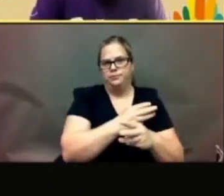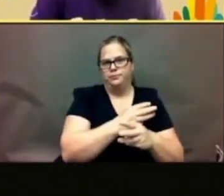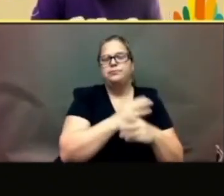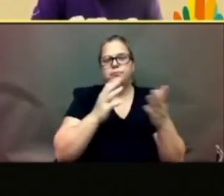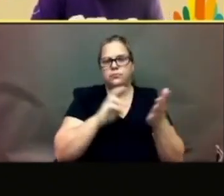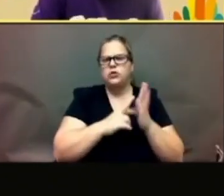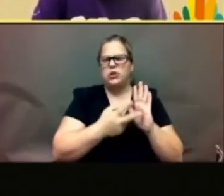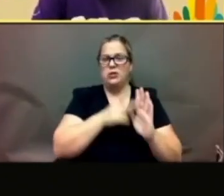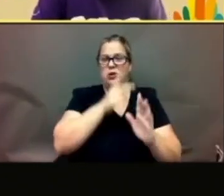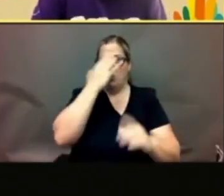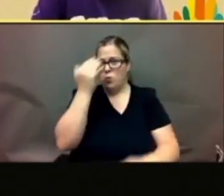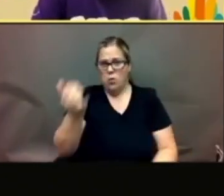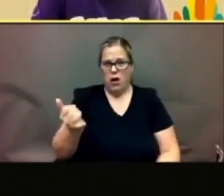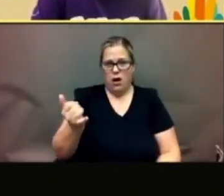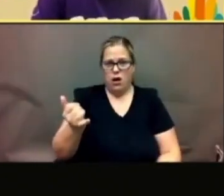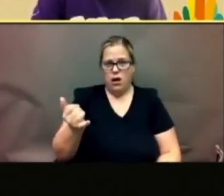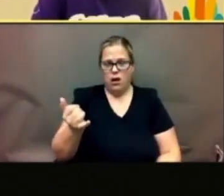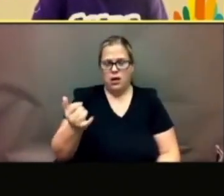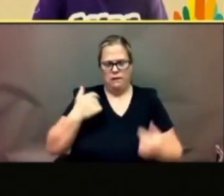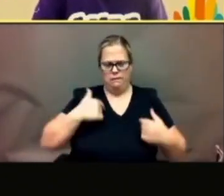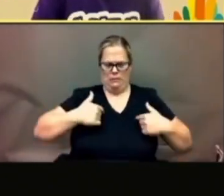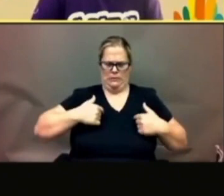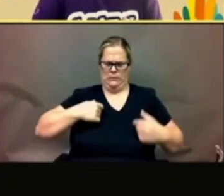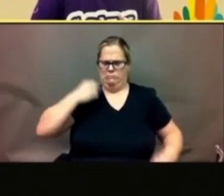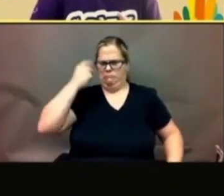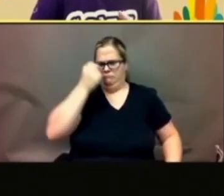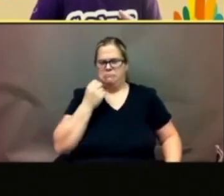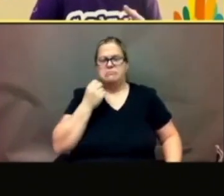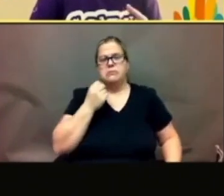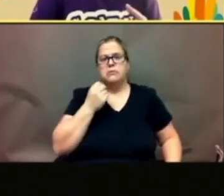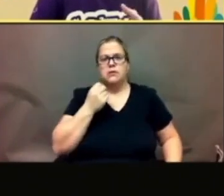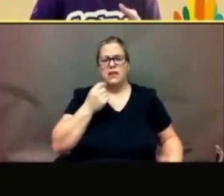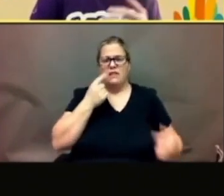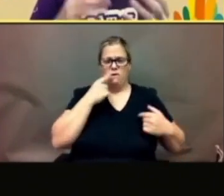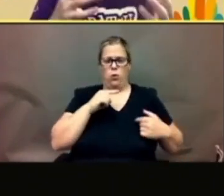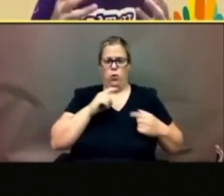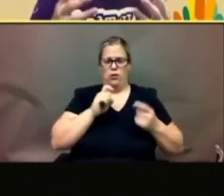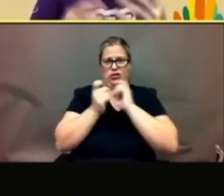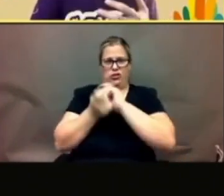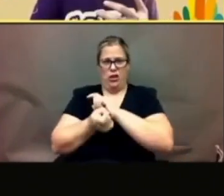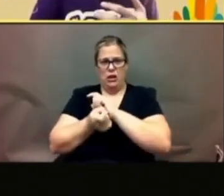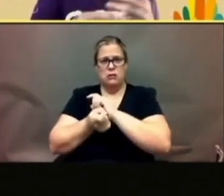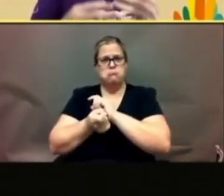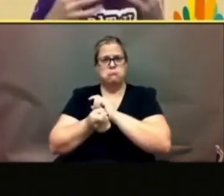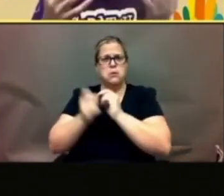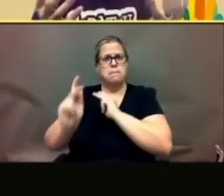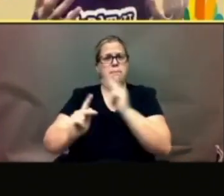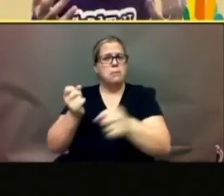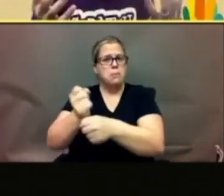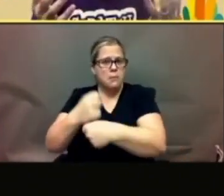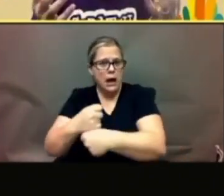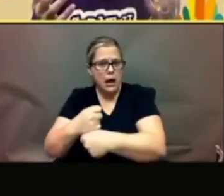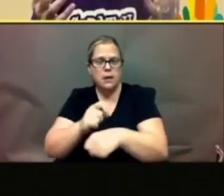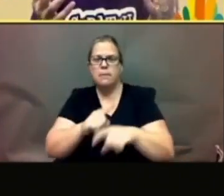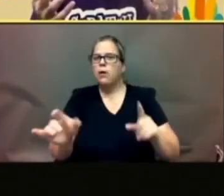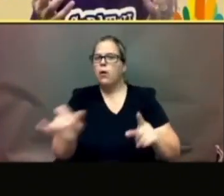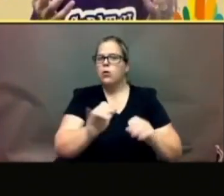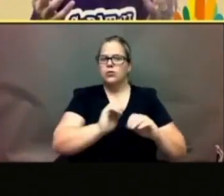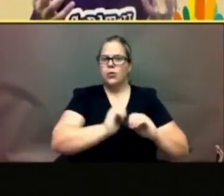the why of it, to me, is changing not just what people can make, but how they can see the